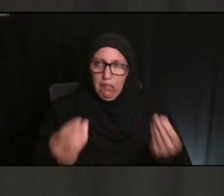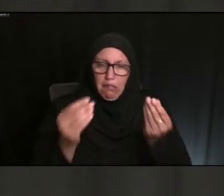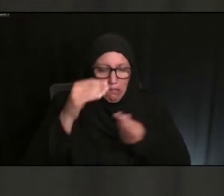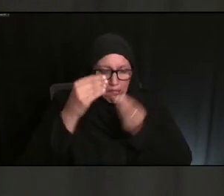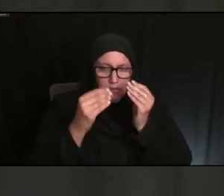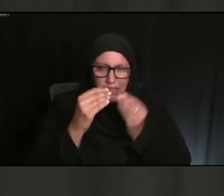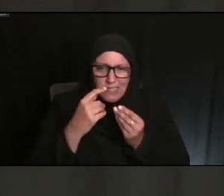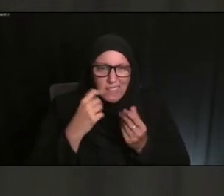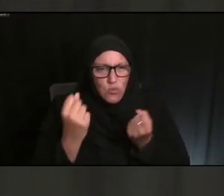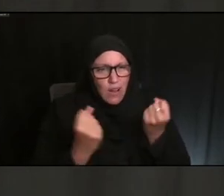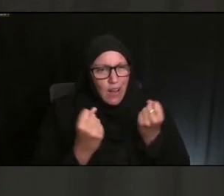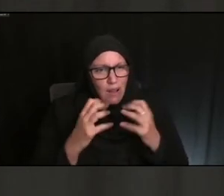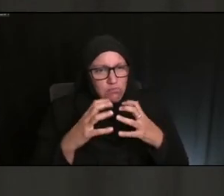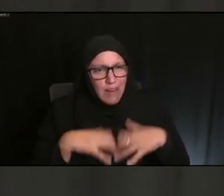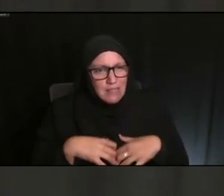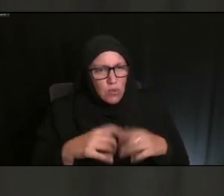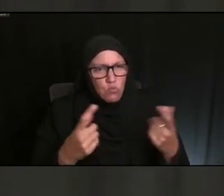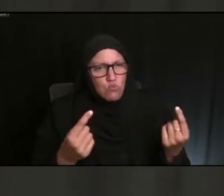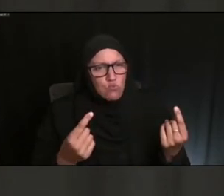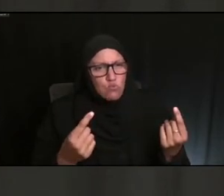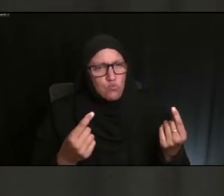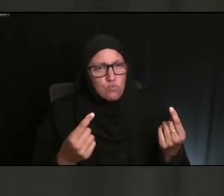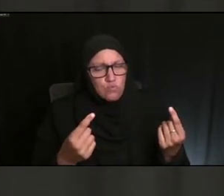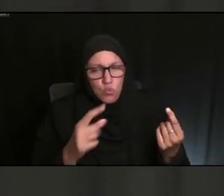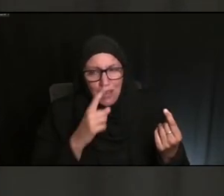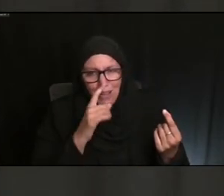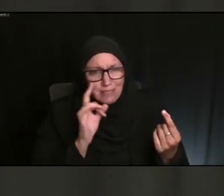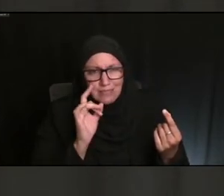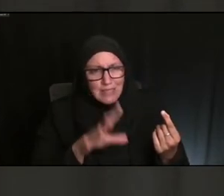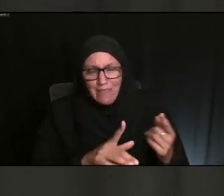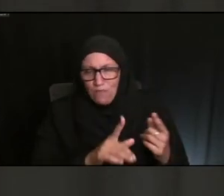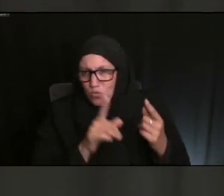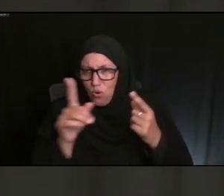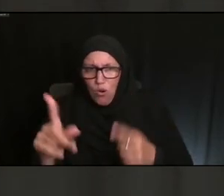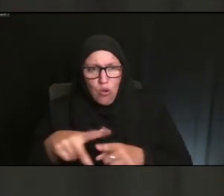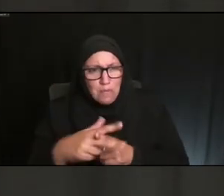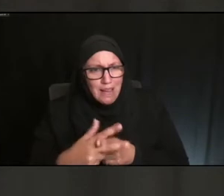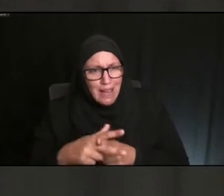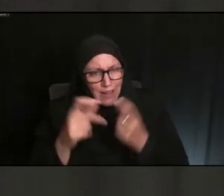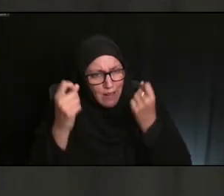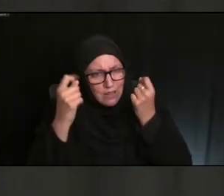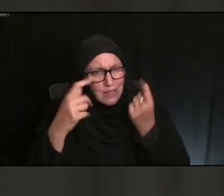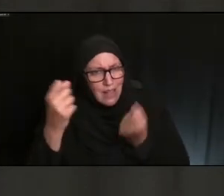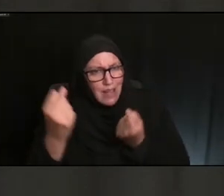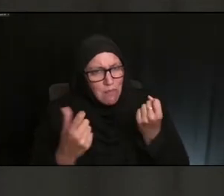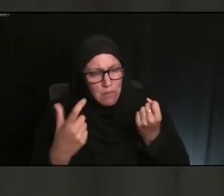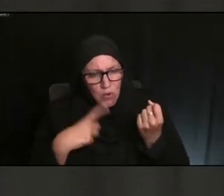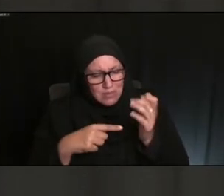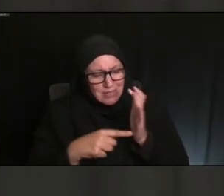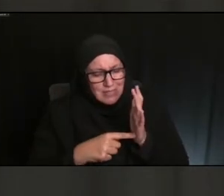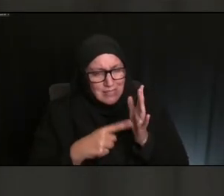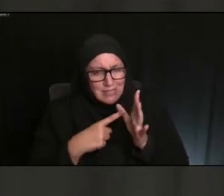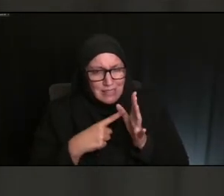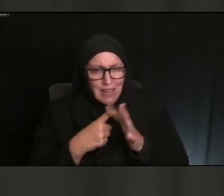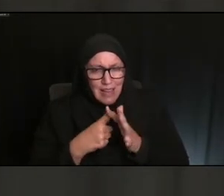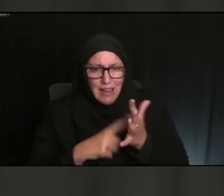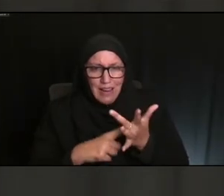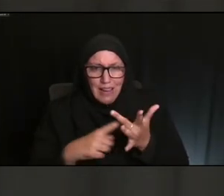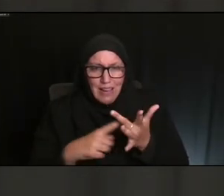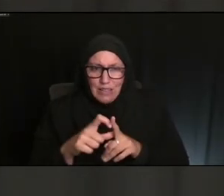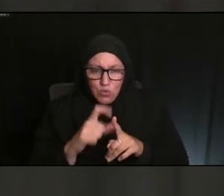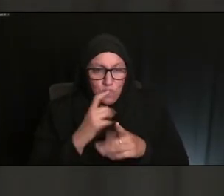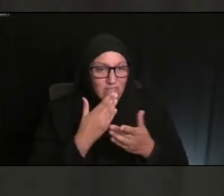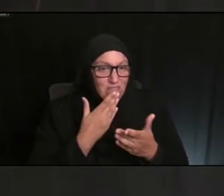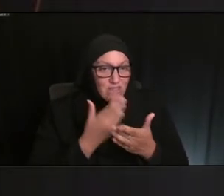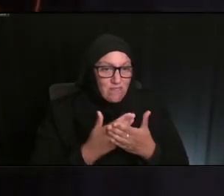breaks down, what do? You can't take it to someone that understands cars, because that's taqlid. You know, you're following someone's opinion.